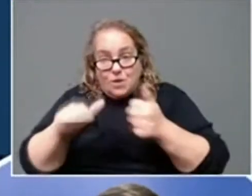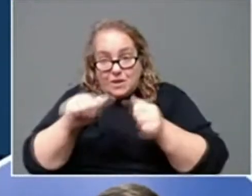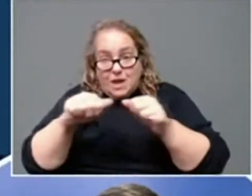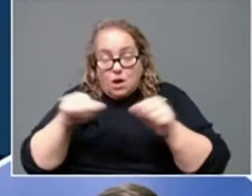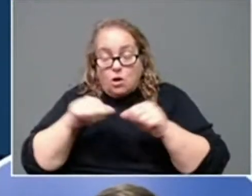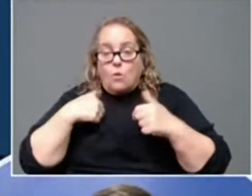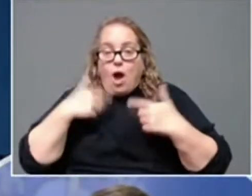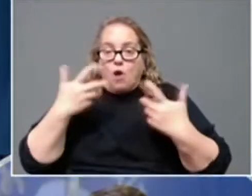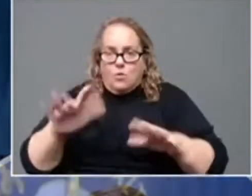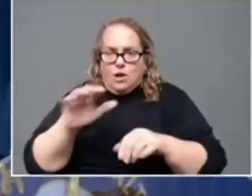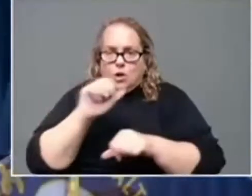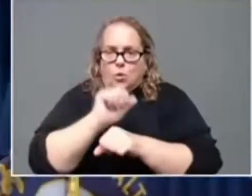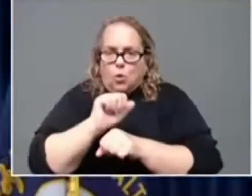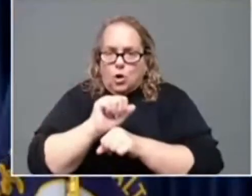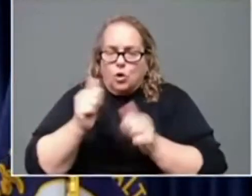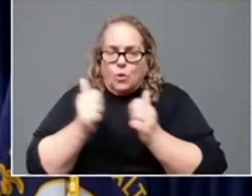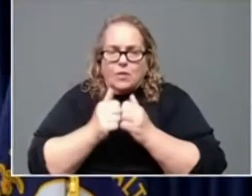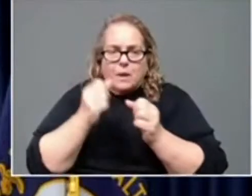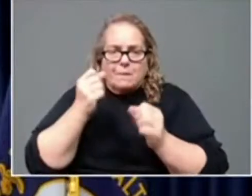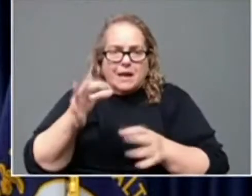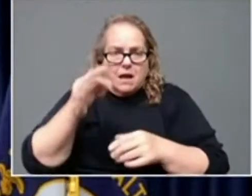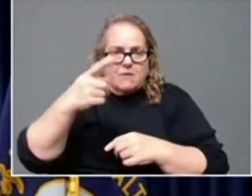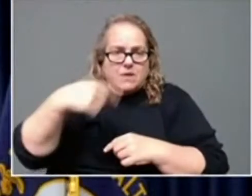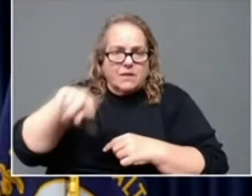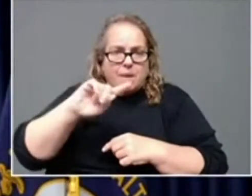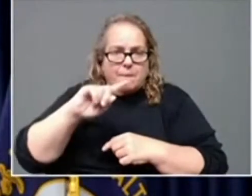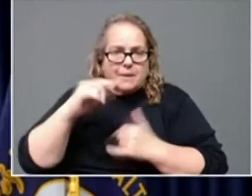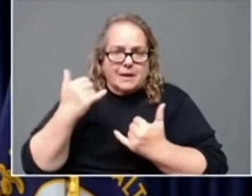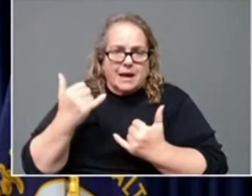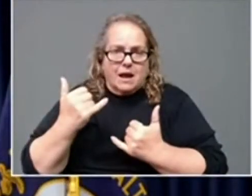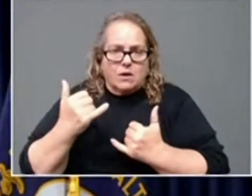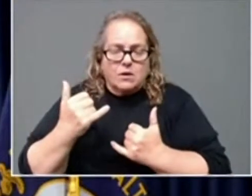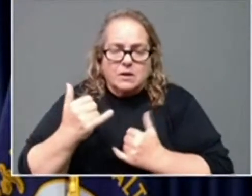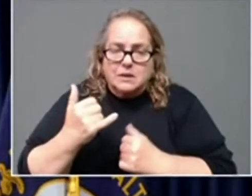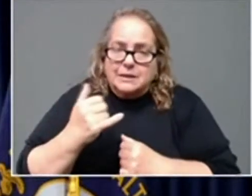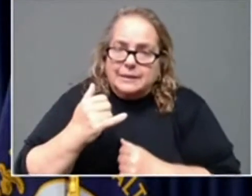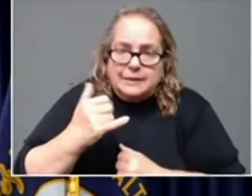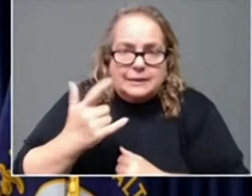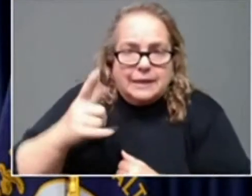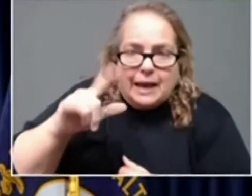working with many of them, dead livestock,